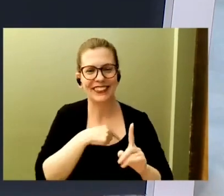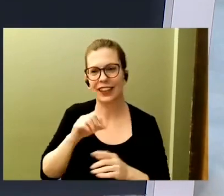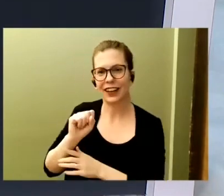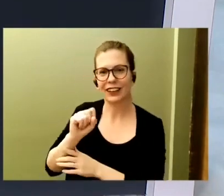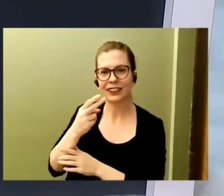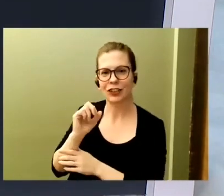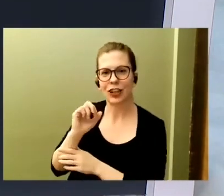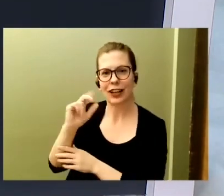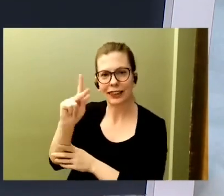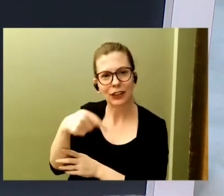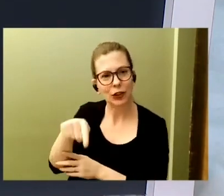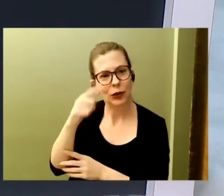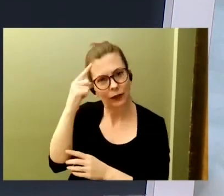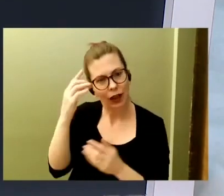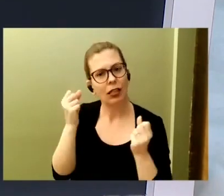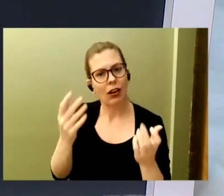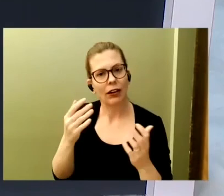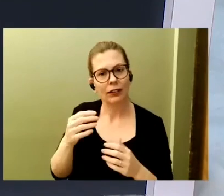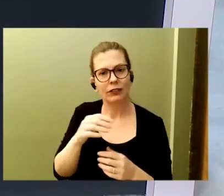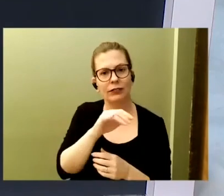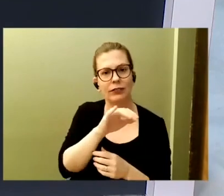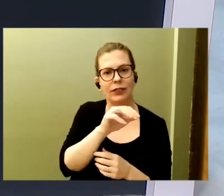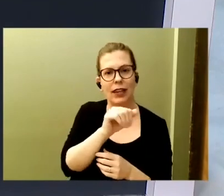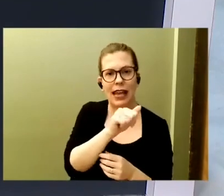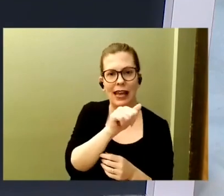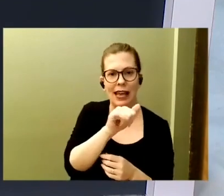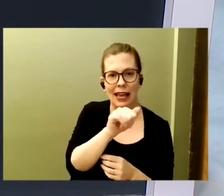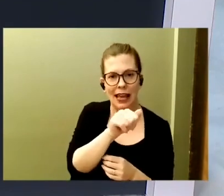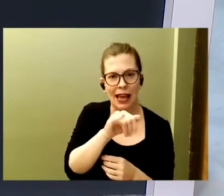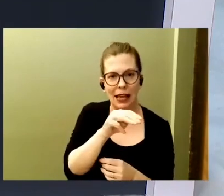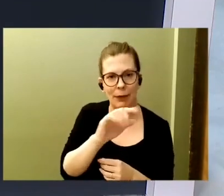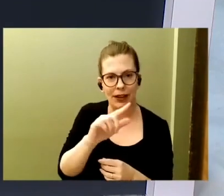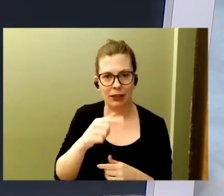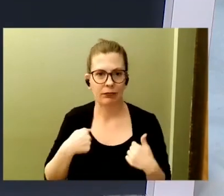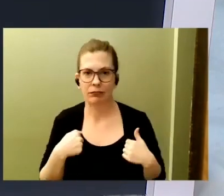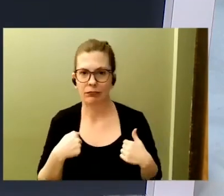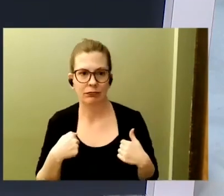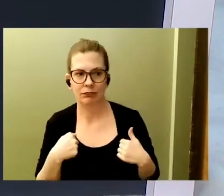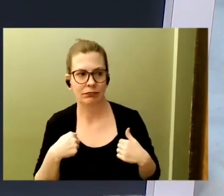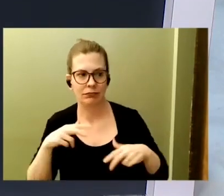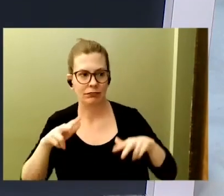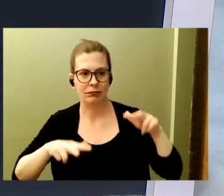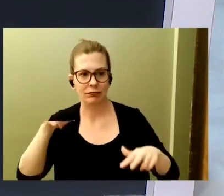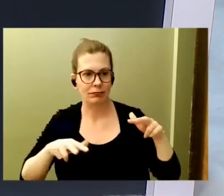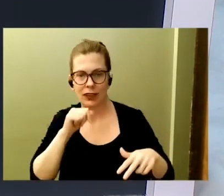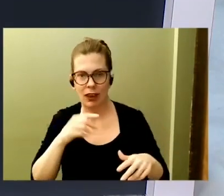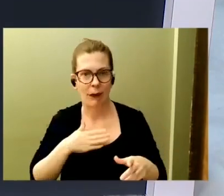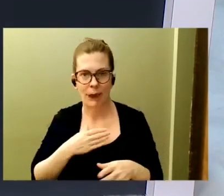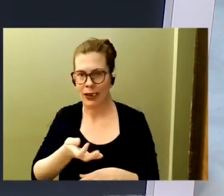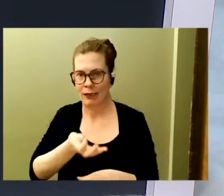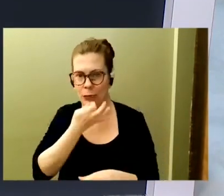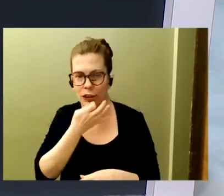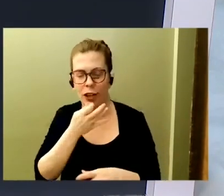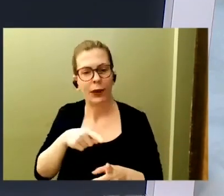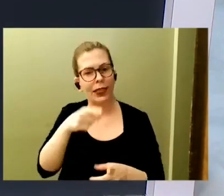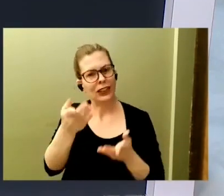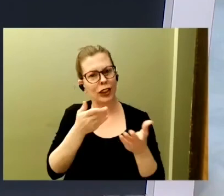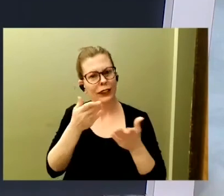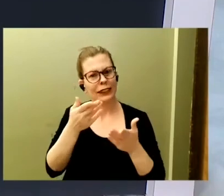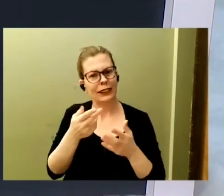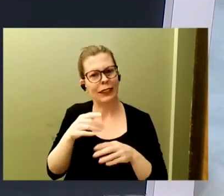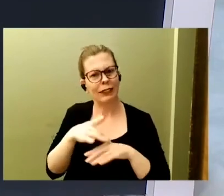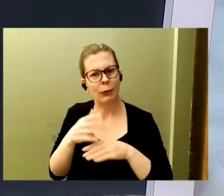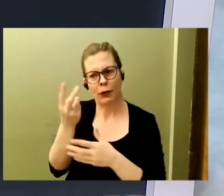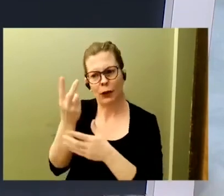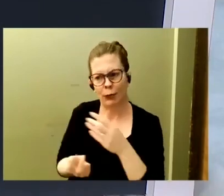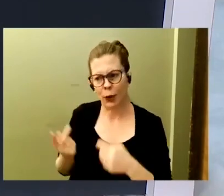knowledge on AI/ML. I do not. This is not my domain, and yet this service is available for both of us. I can Right. get started.